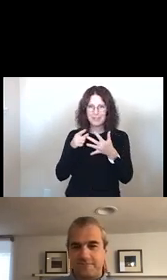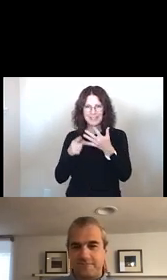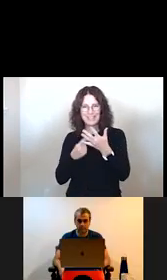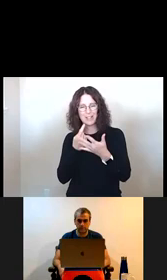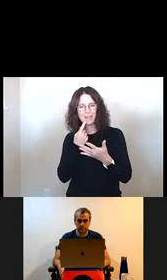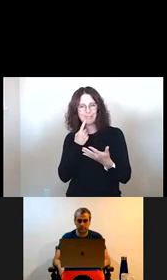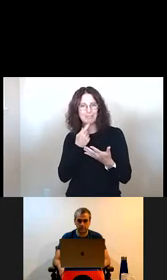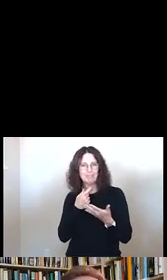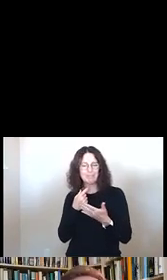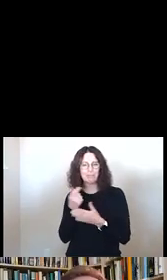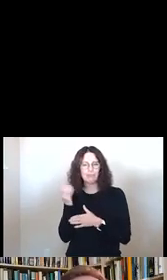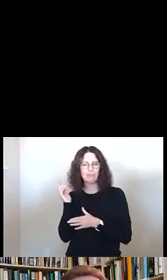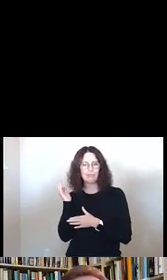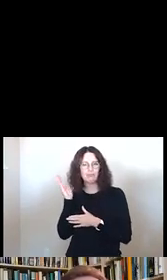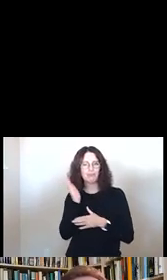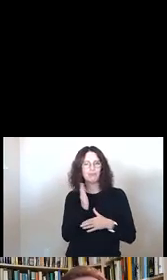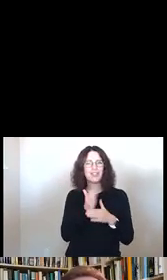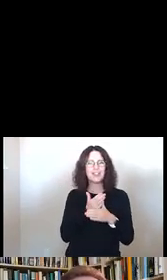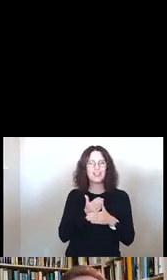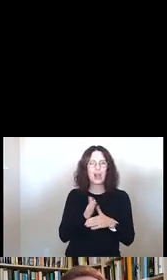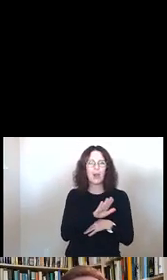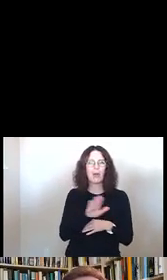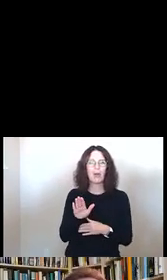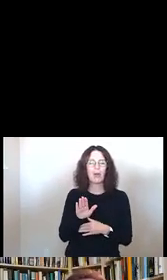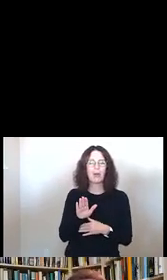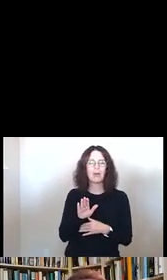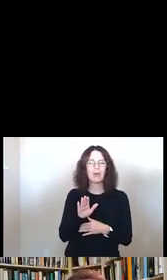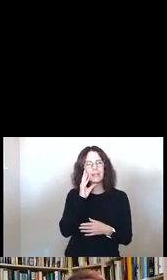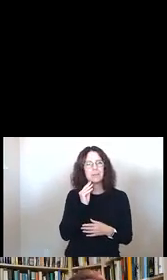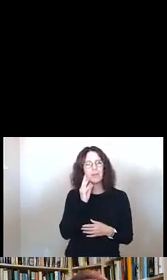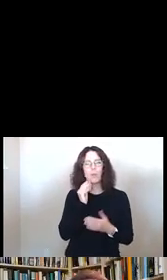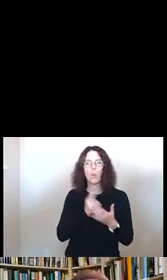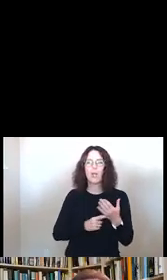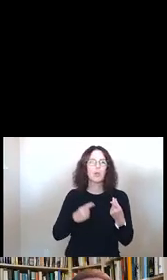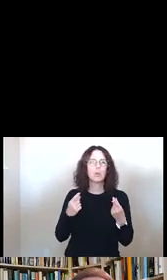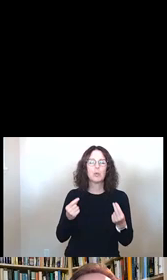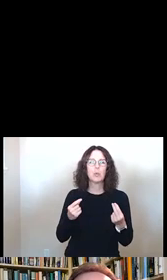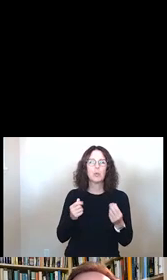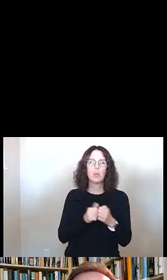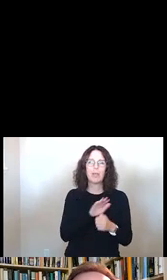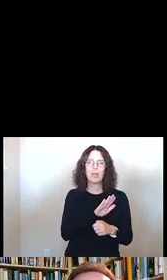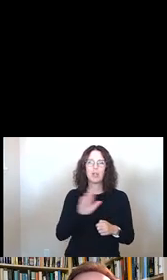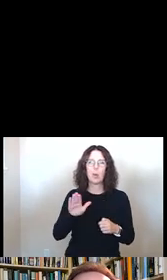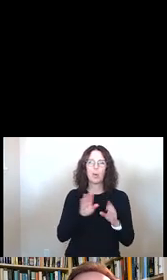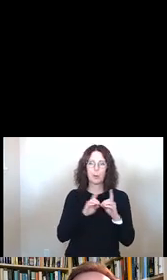the insights into some of what you're doing in your departments,